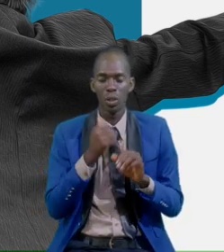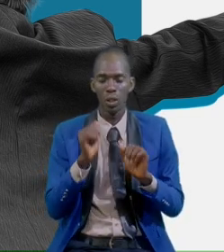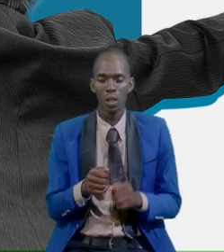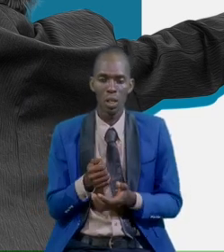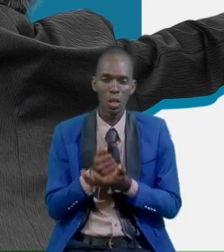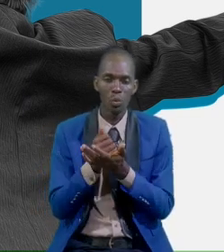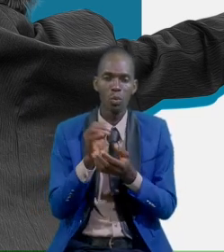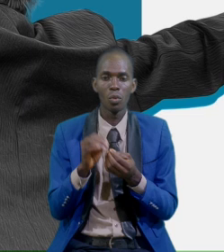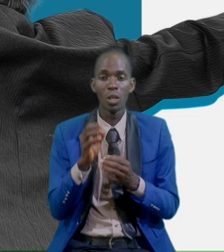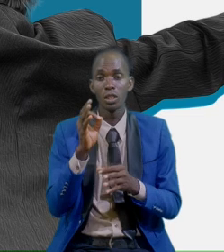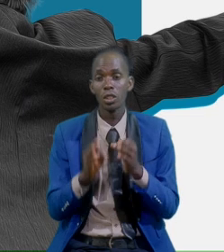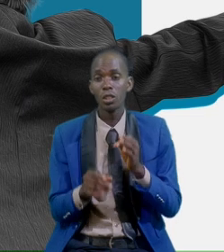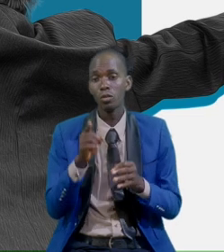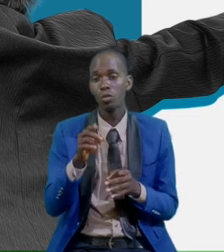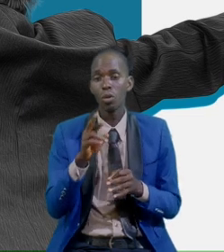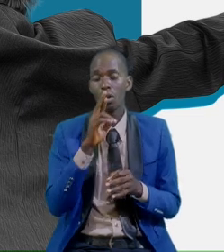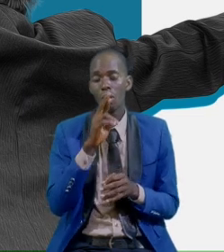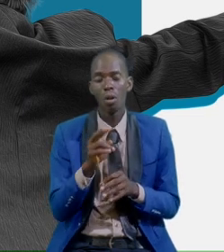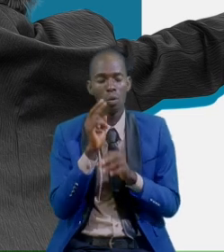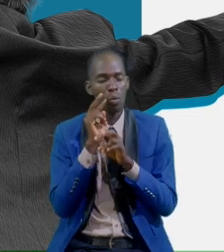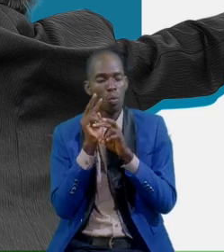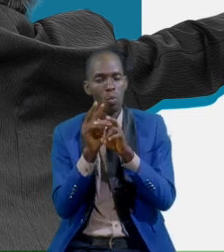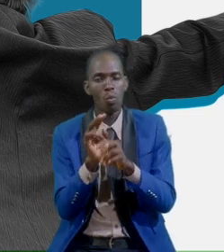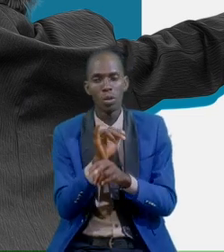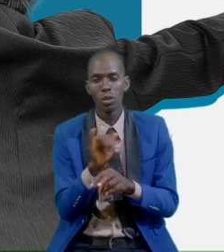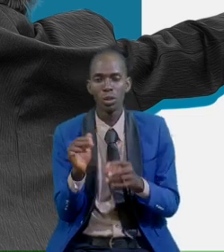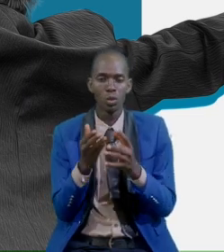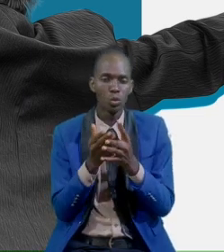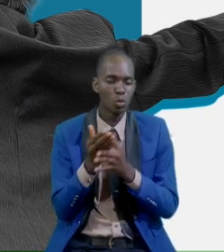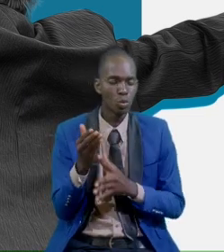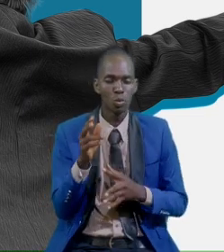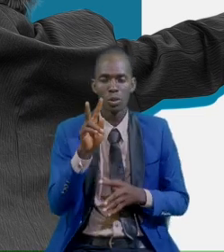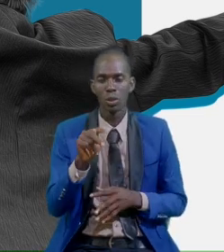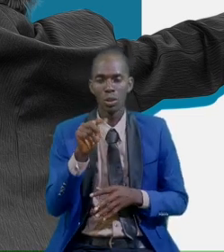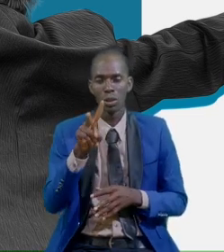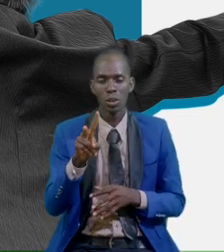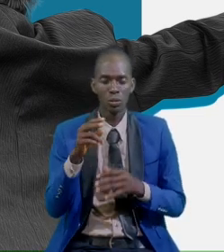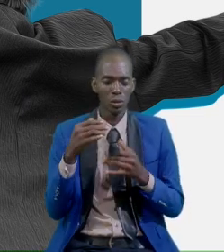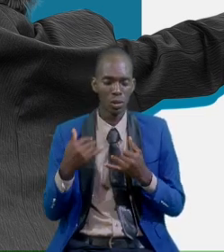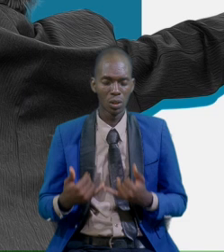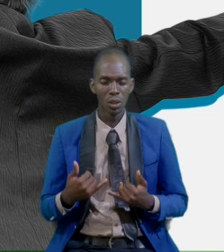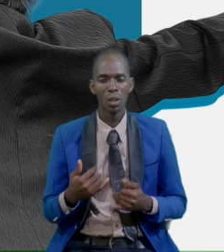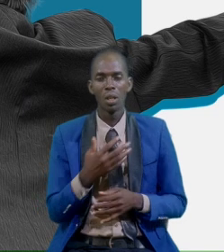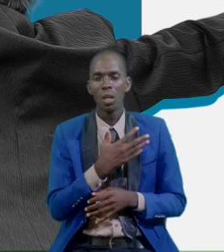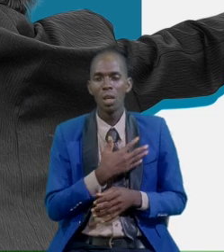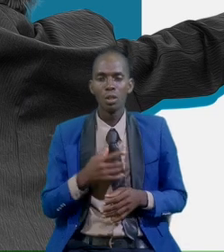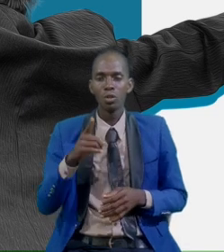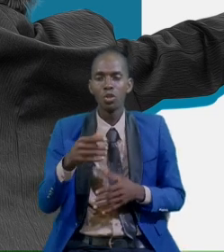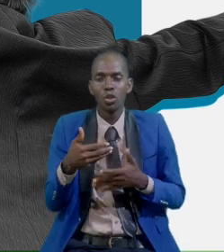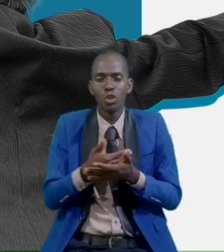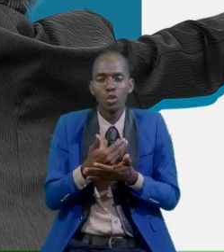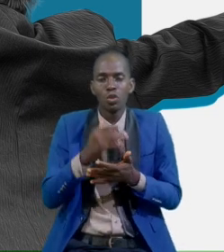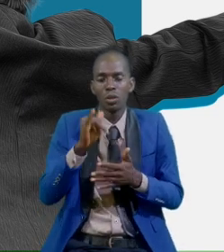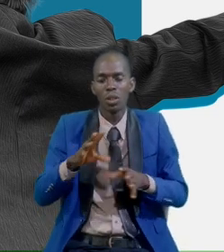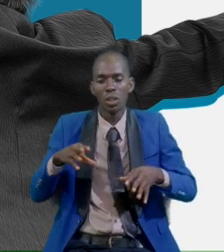hearing it or listening via the radio or television, and you just gave your life to Christ, send your